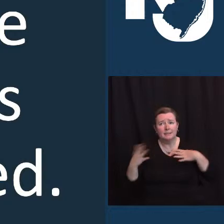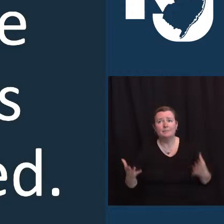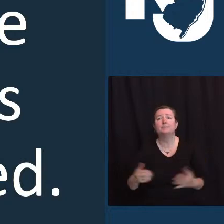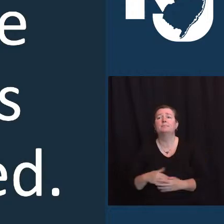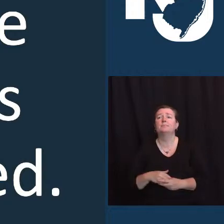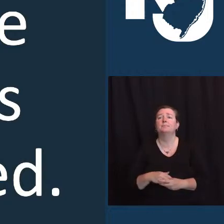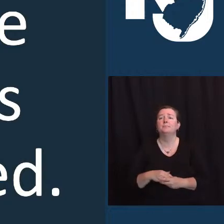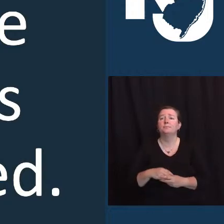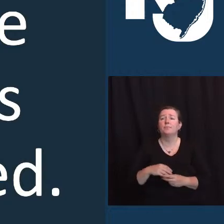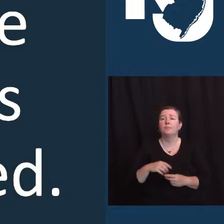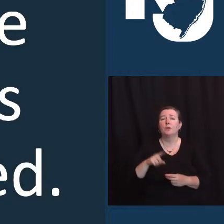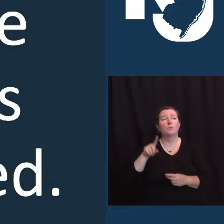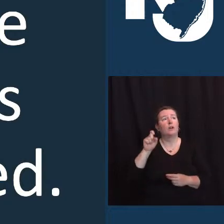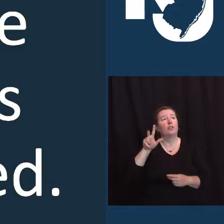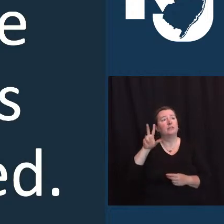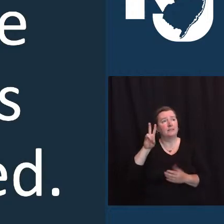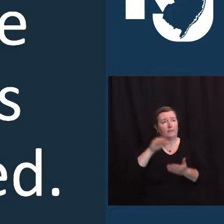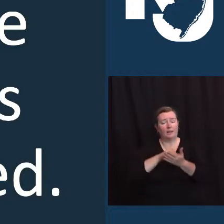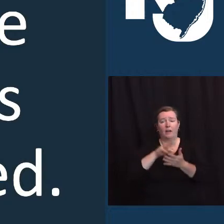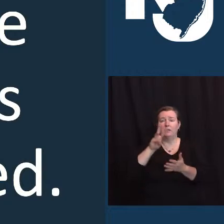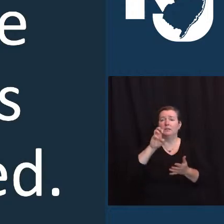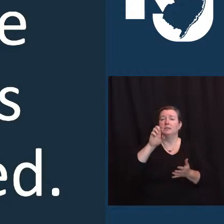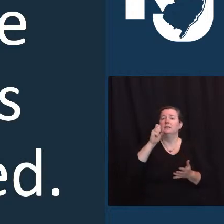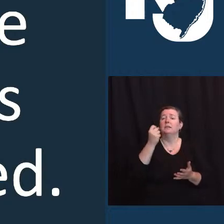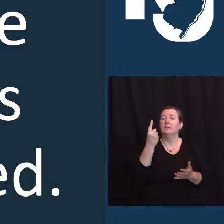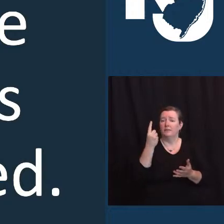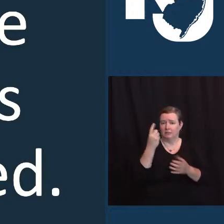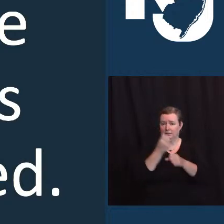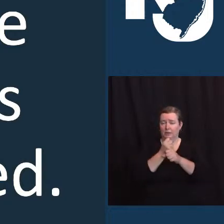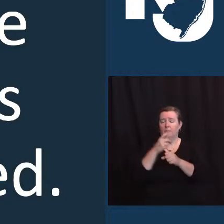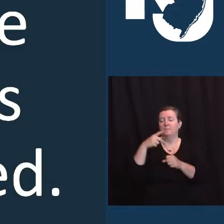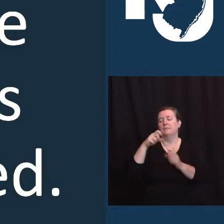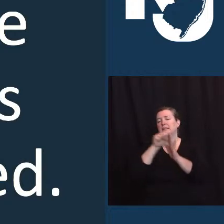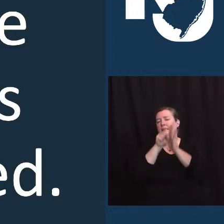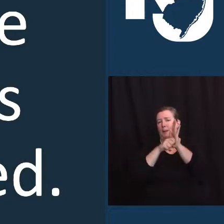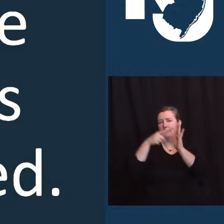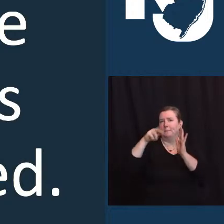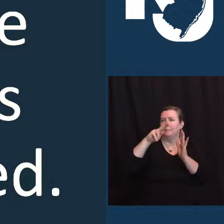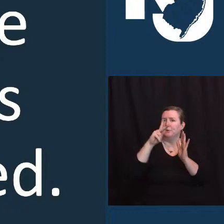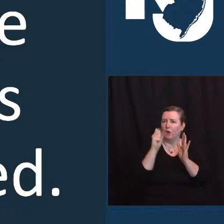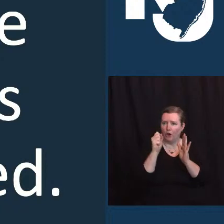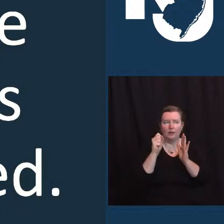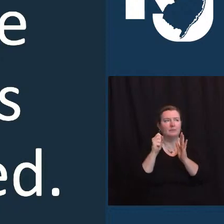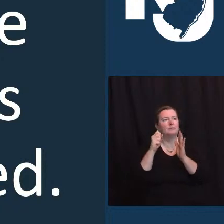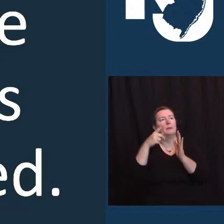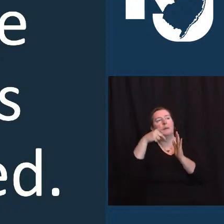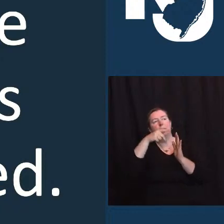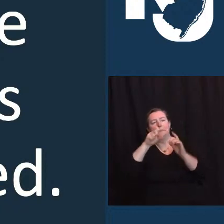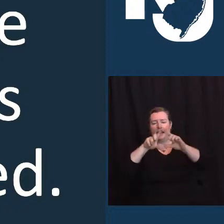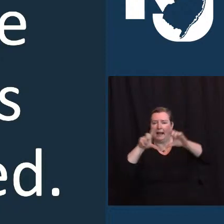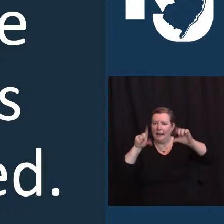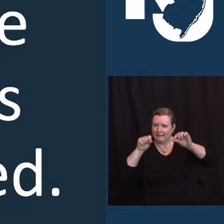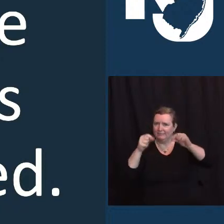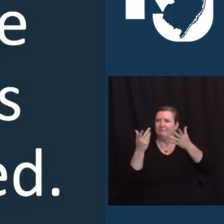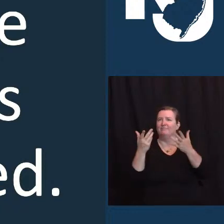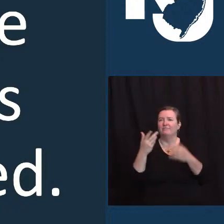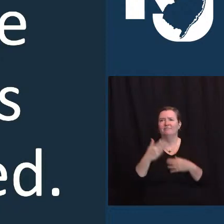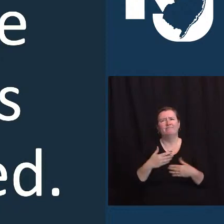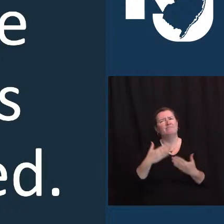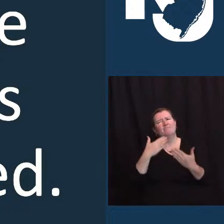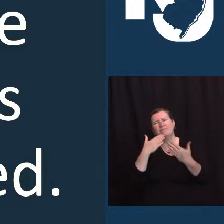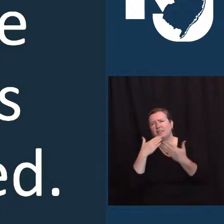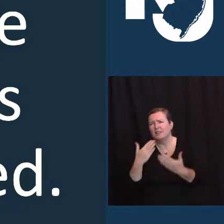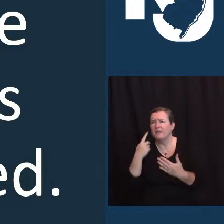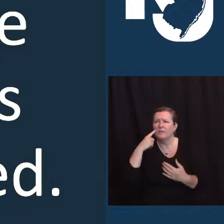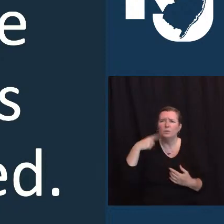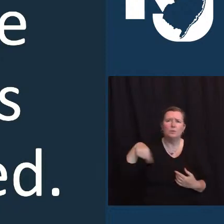137,611 of you who received your New Jersey State Parks Vax Pass from the Department of Environmental Protection as a thank you for getting vaccinated